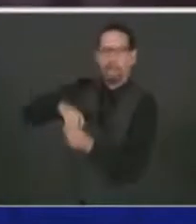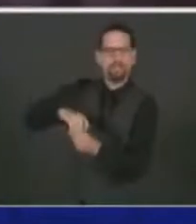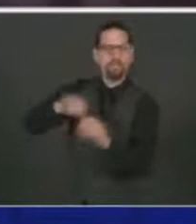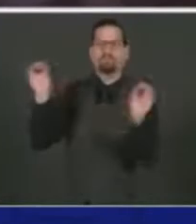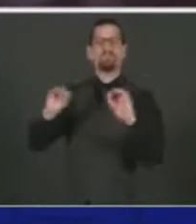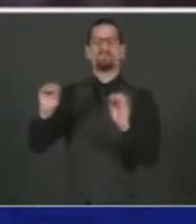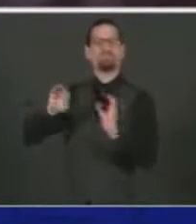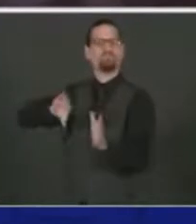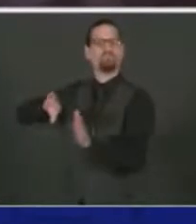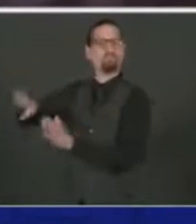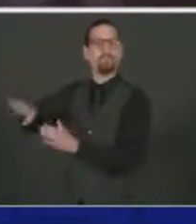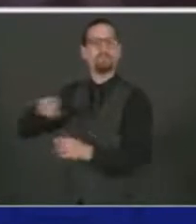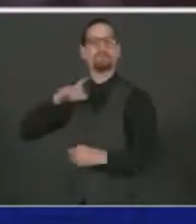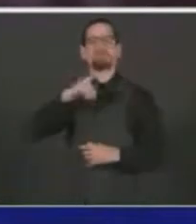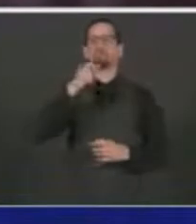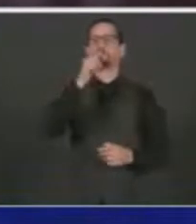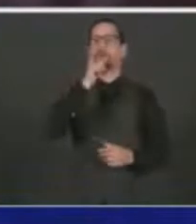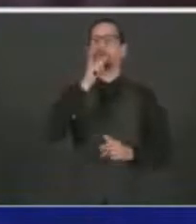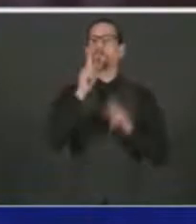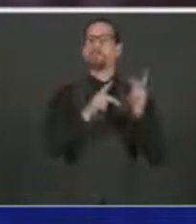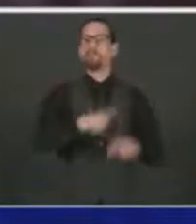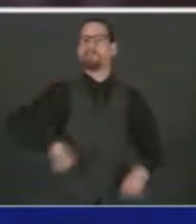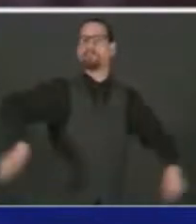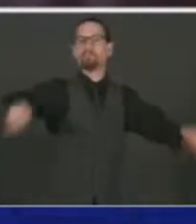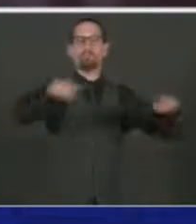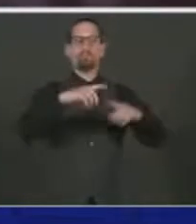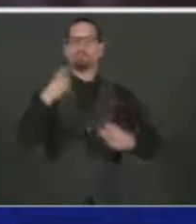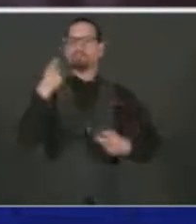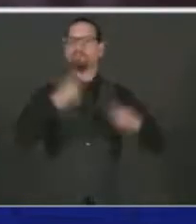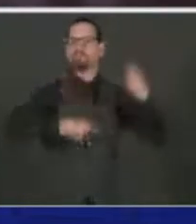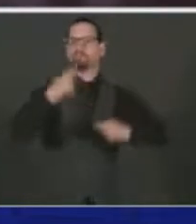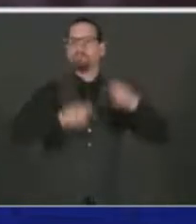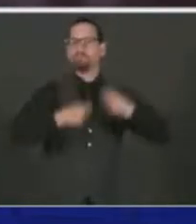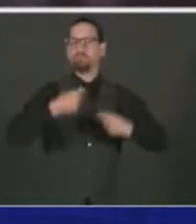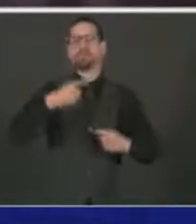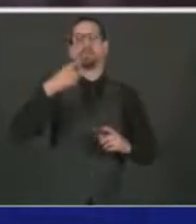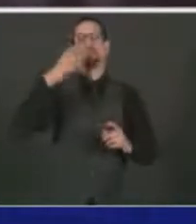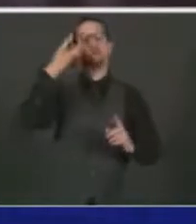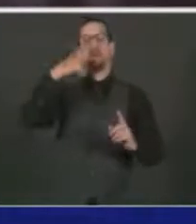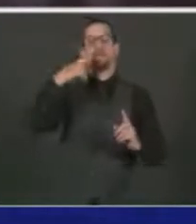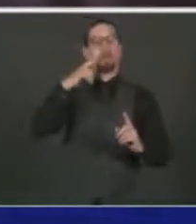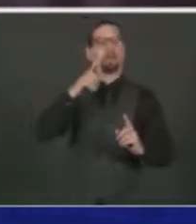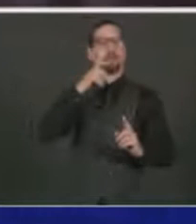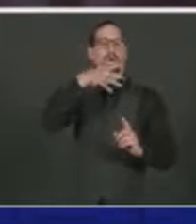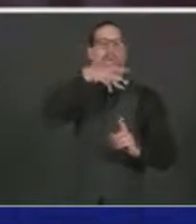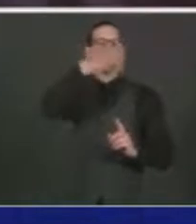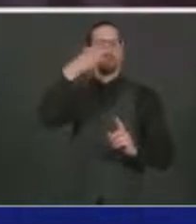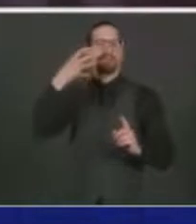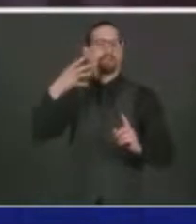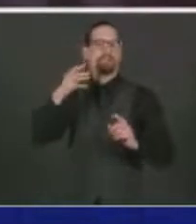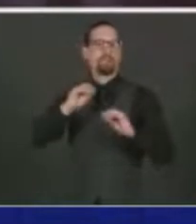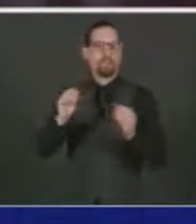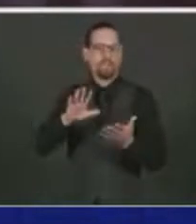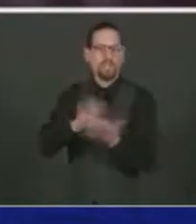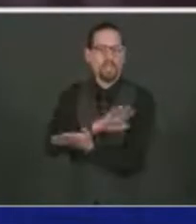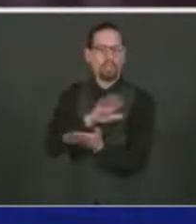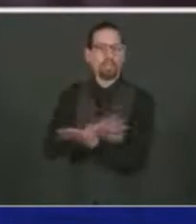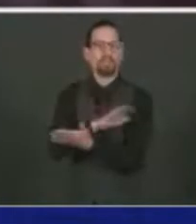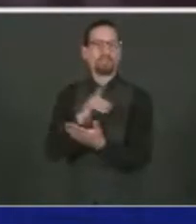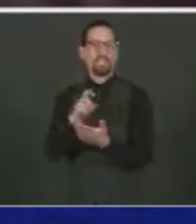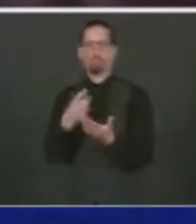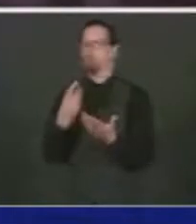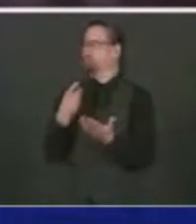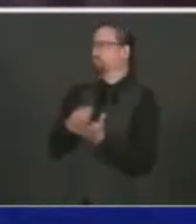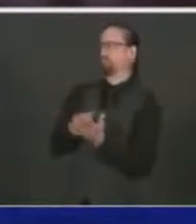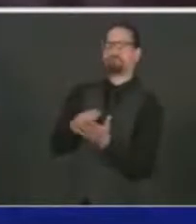immigration status, are unable to benefit from most public programs. As I've said, these are our friends and